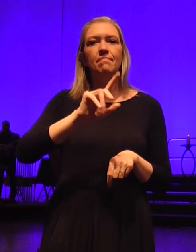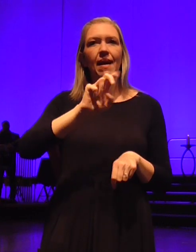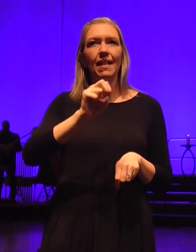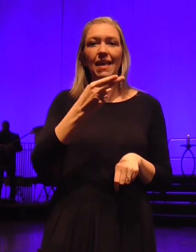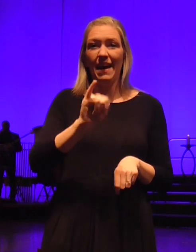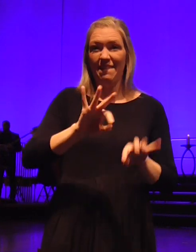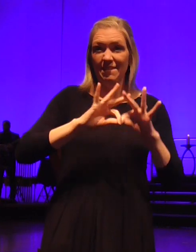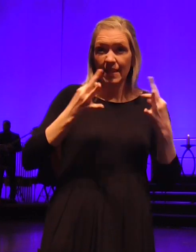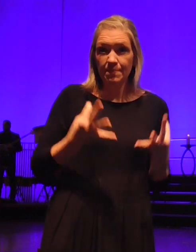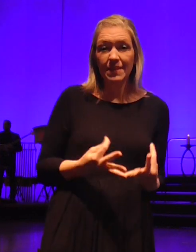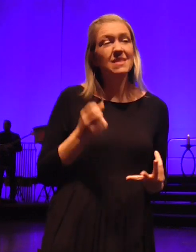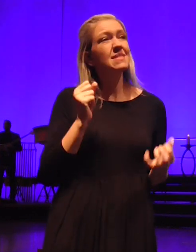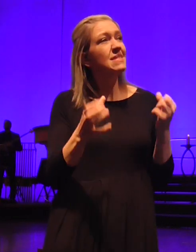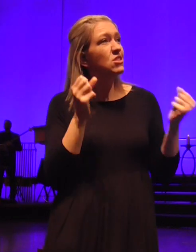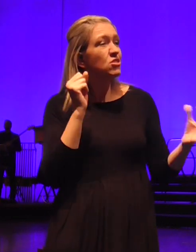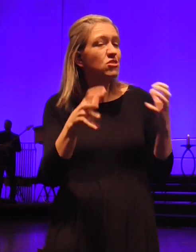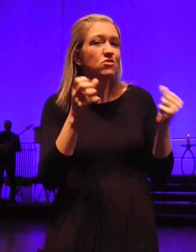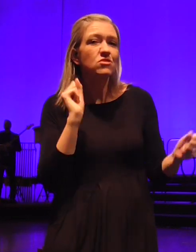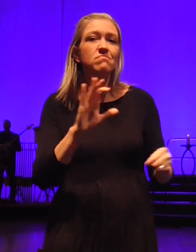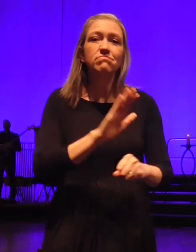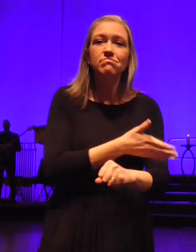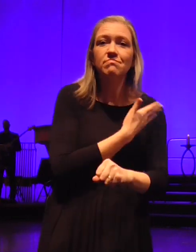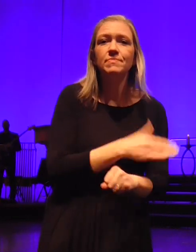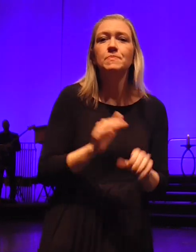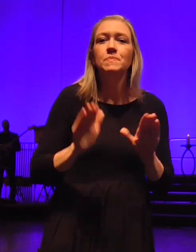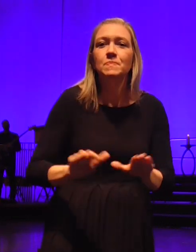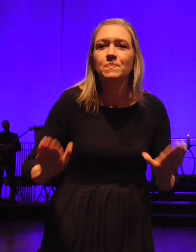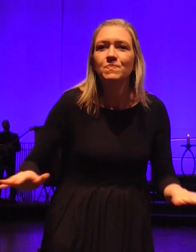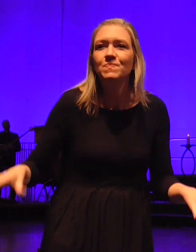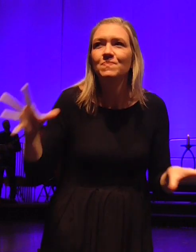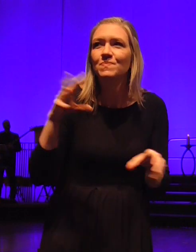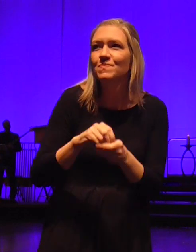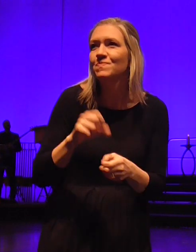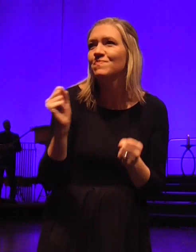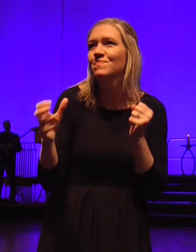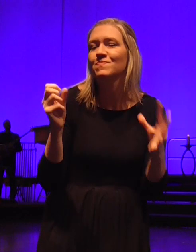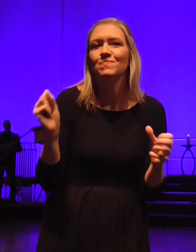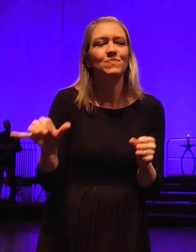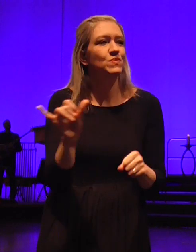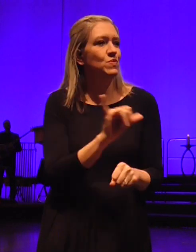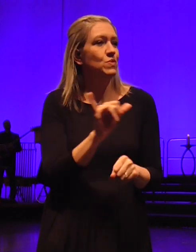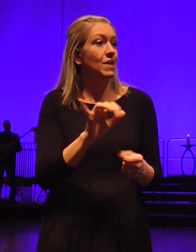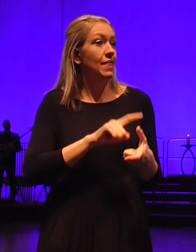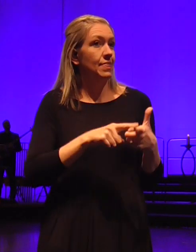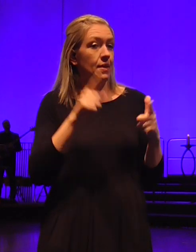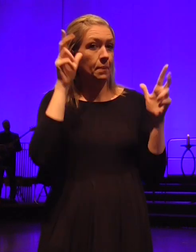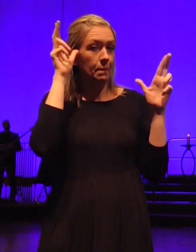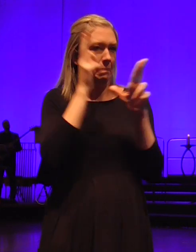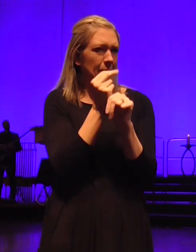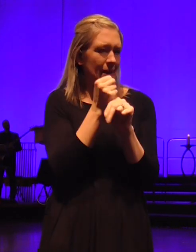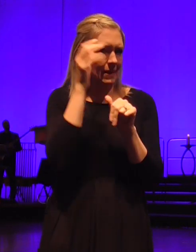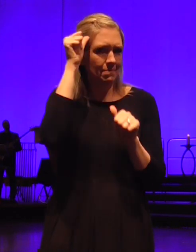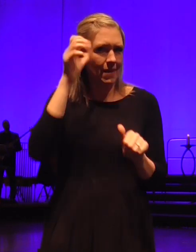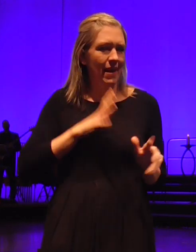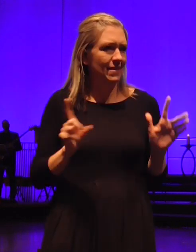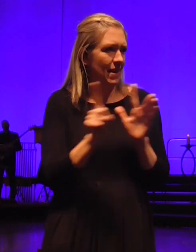The singers were singing a song and the little ones sang along. Then the bunny man came.